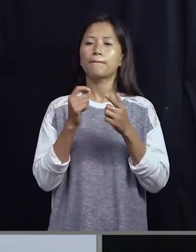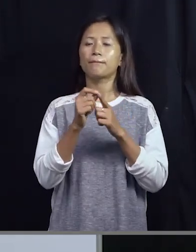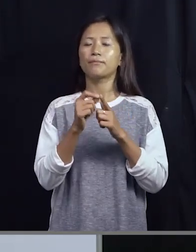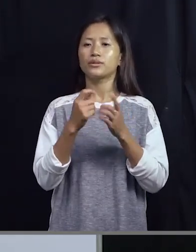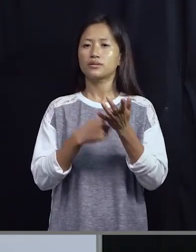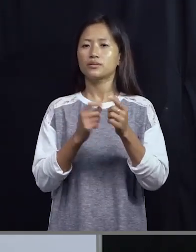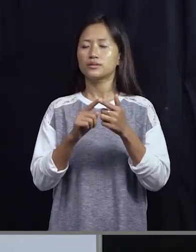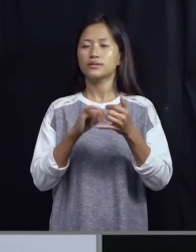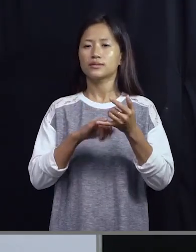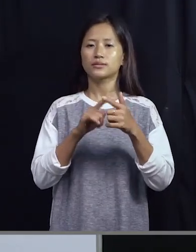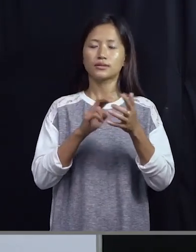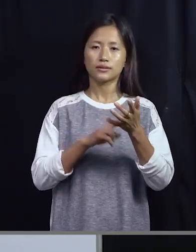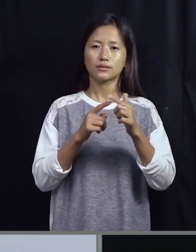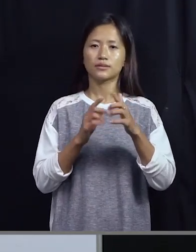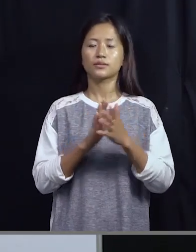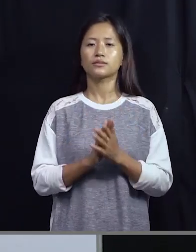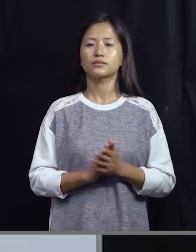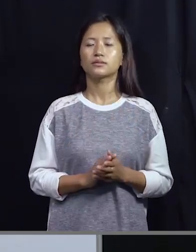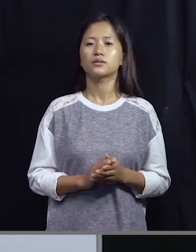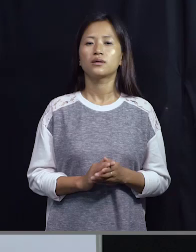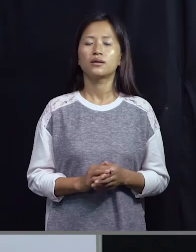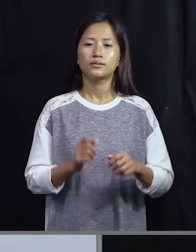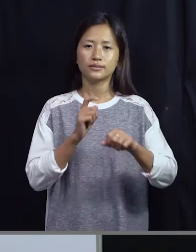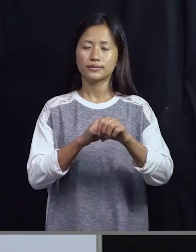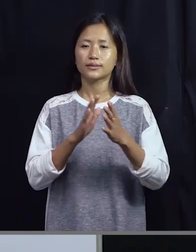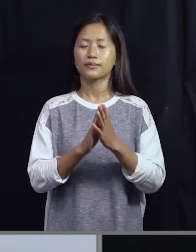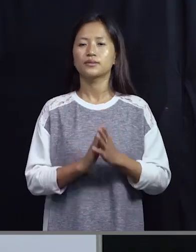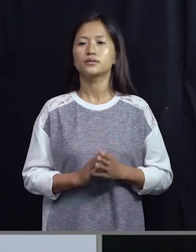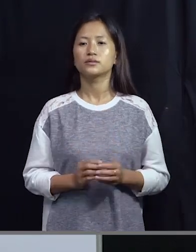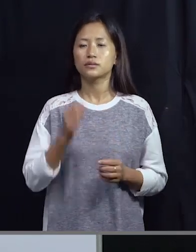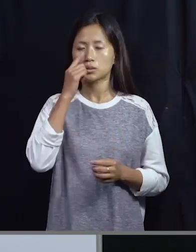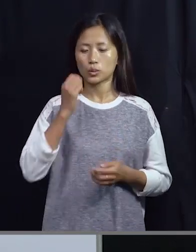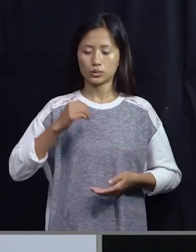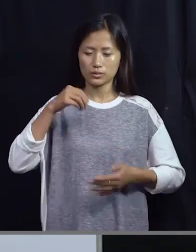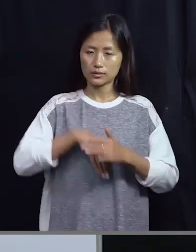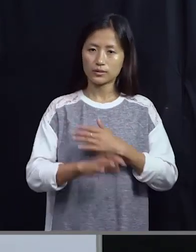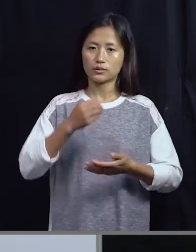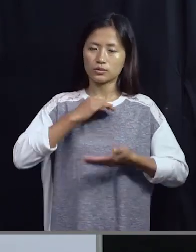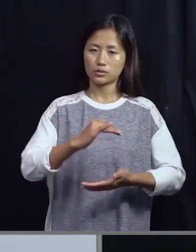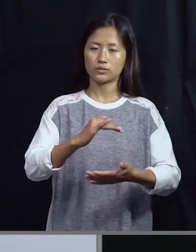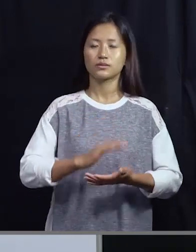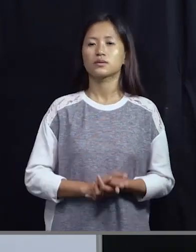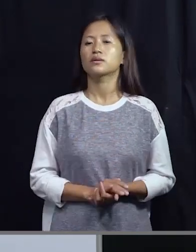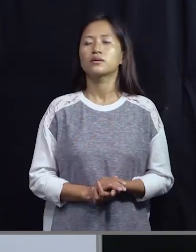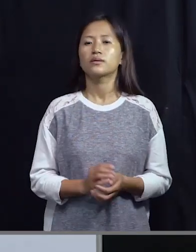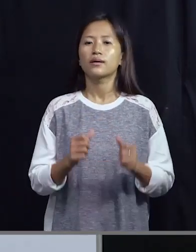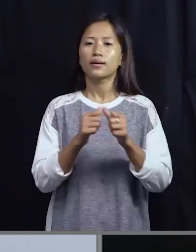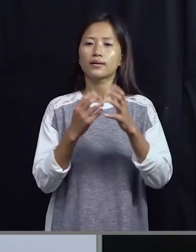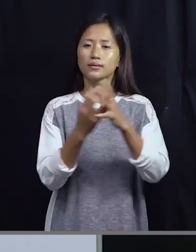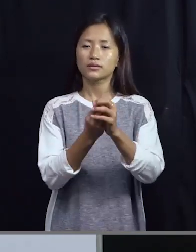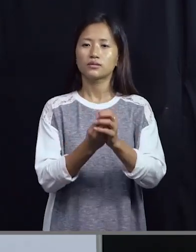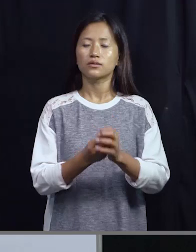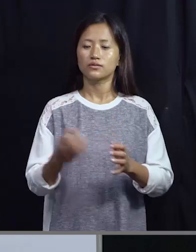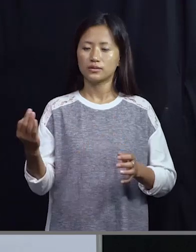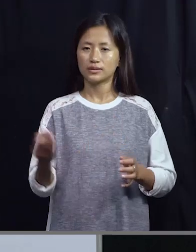the nucleotide or the base thymine in the daughter strand. So this the addition or the synthesizing of the